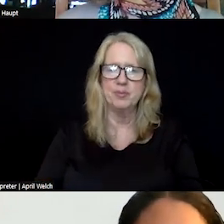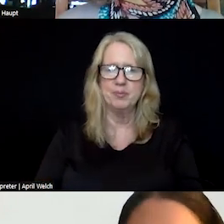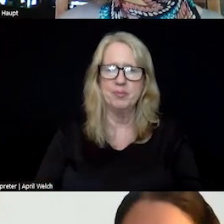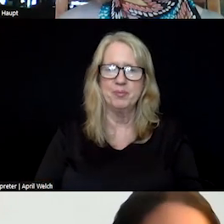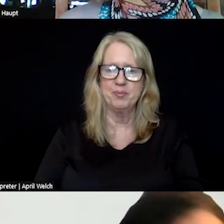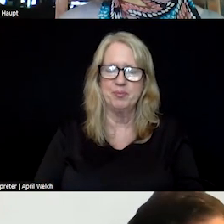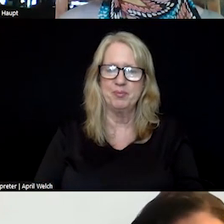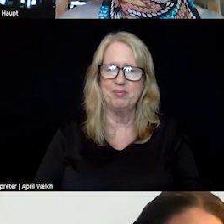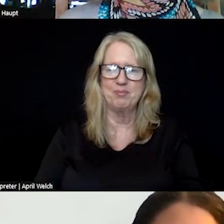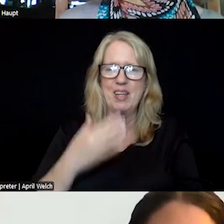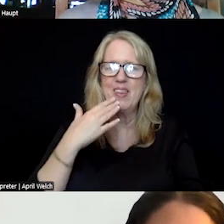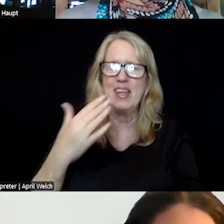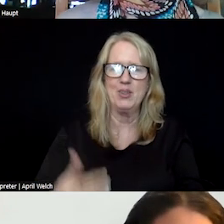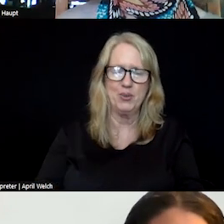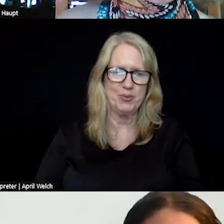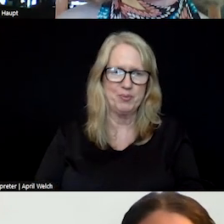Thank you.